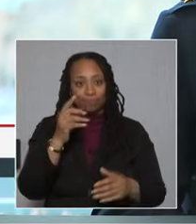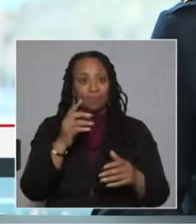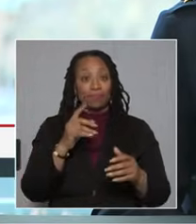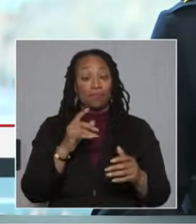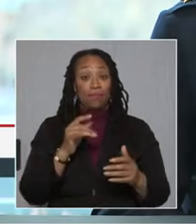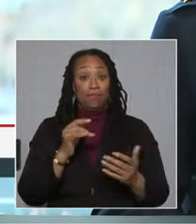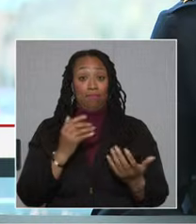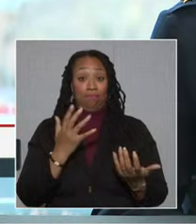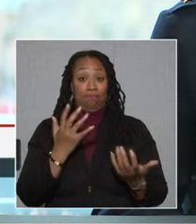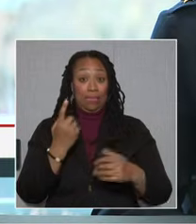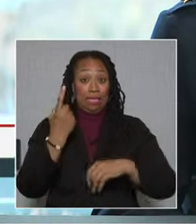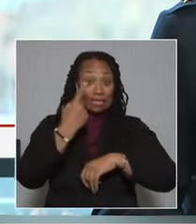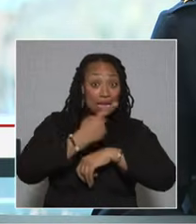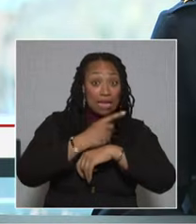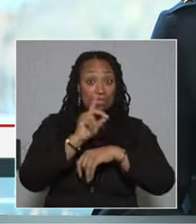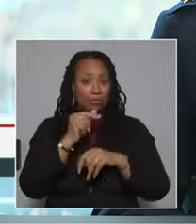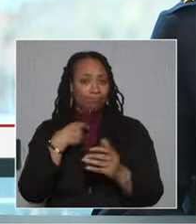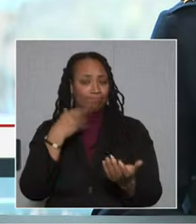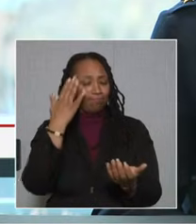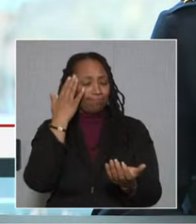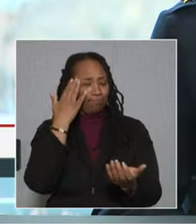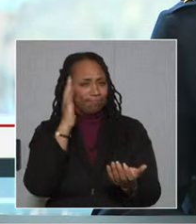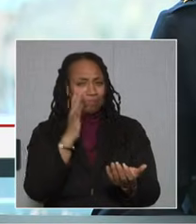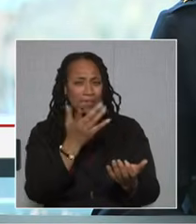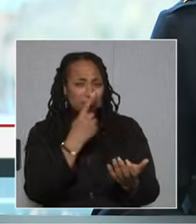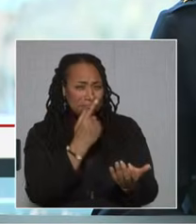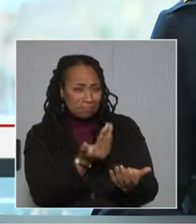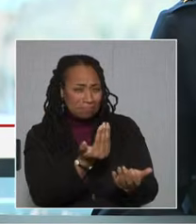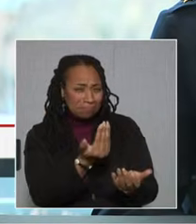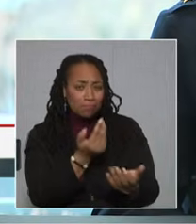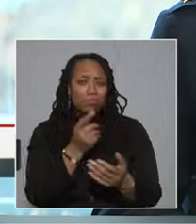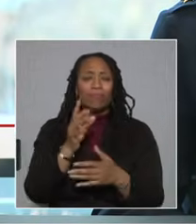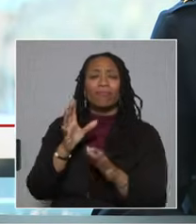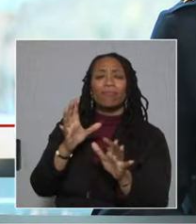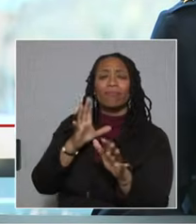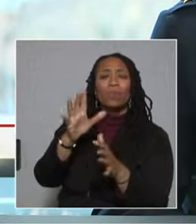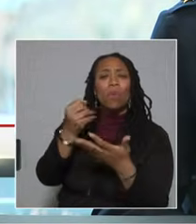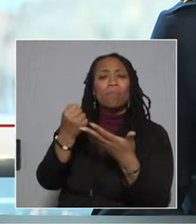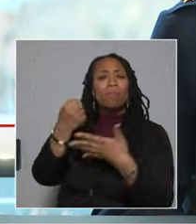okay. So in terms of your priorities, have you given any thought as to,